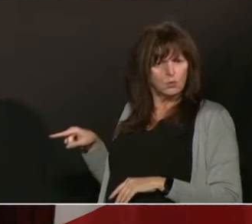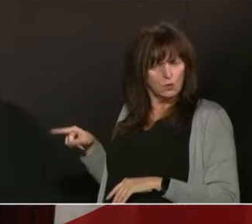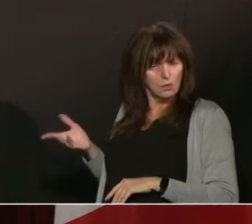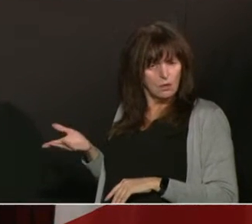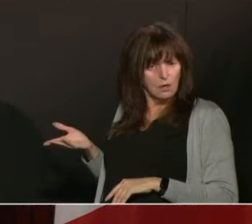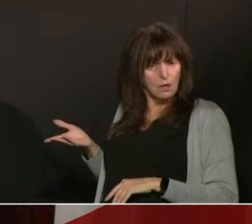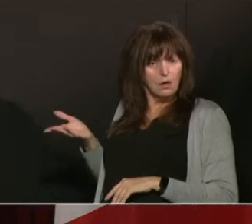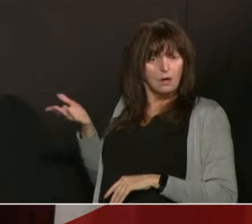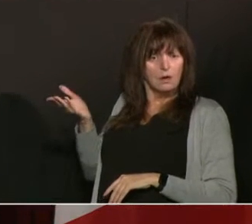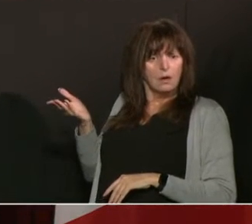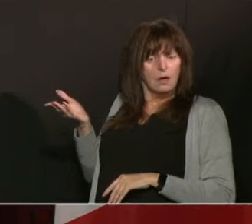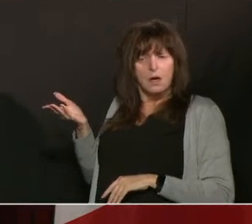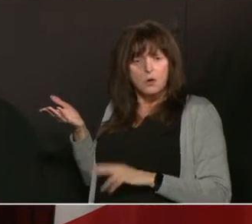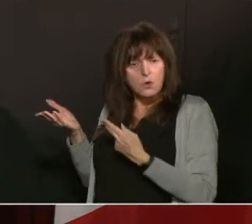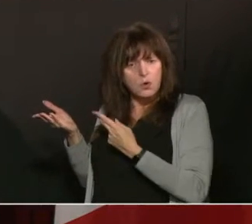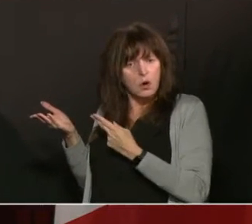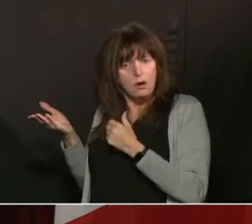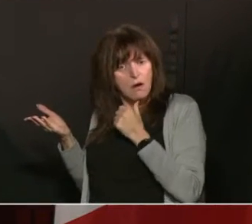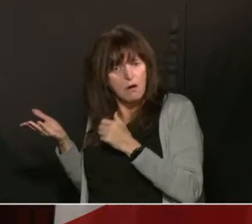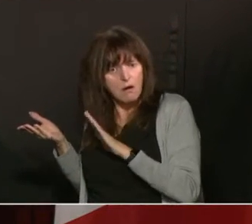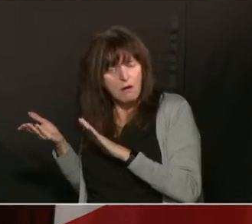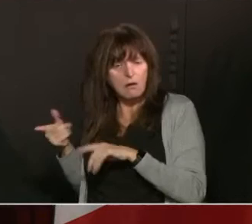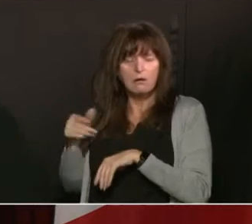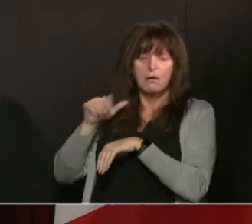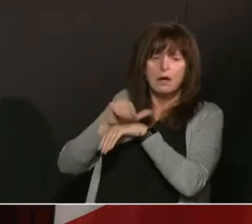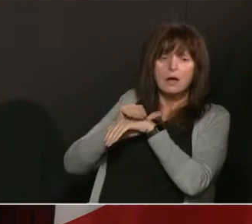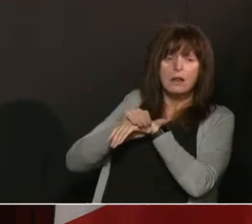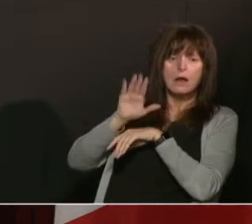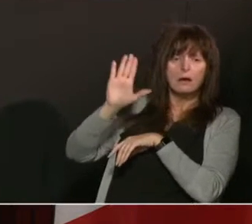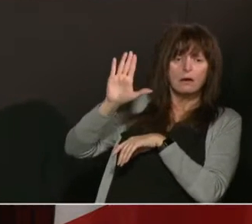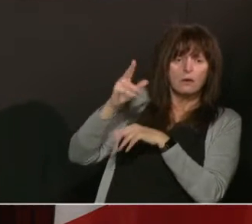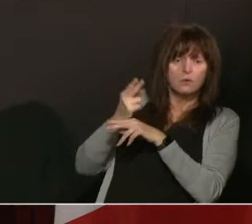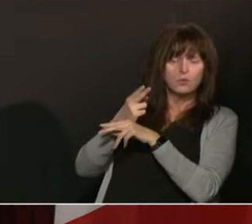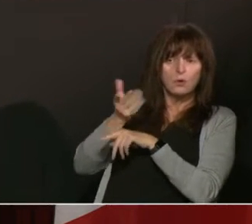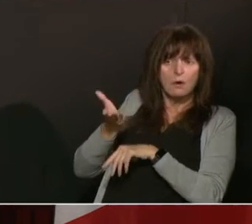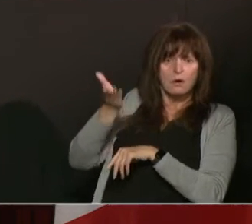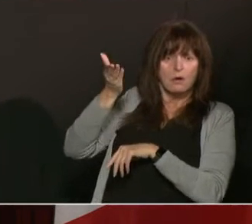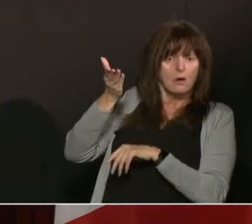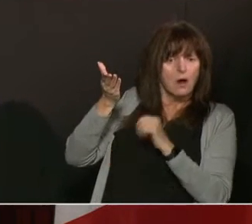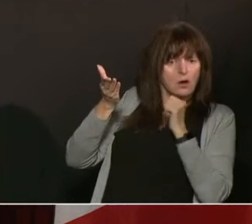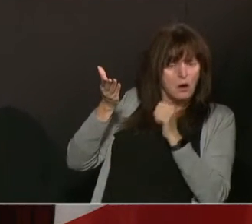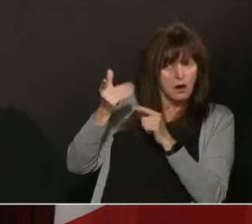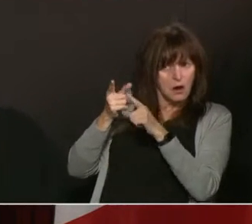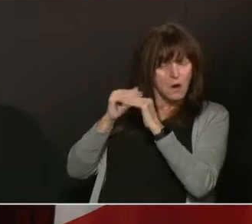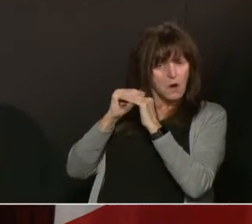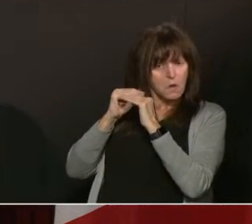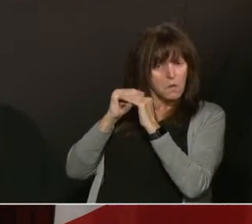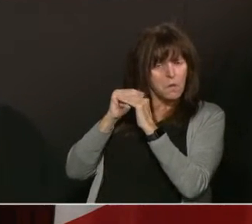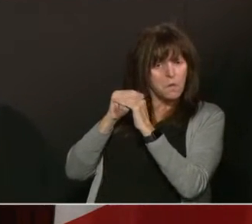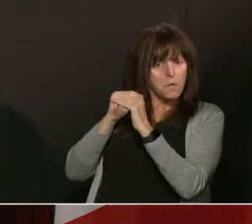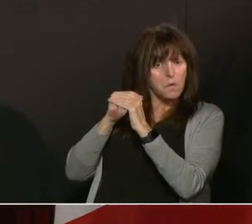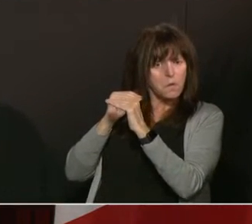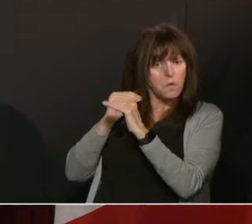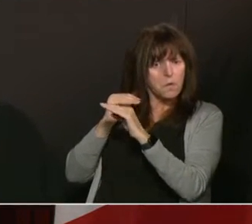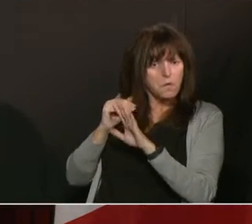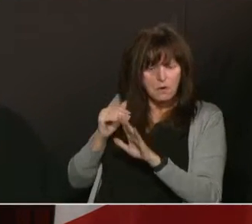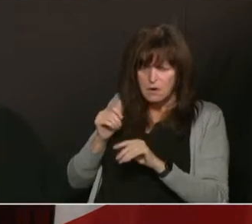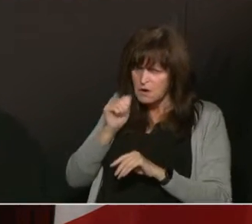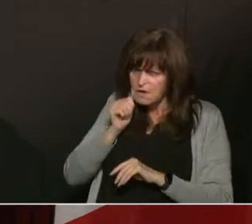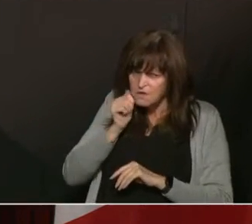England. We're looking at data on a regular basis. We've looked at